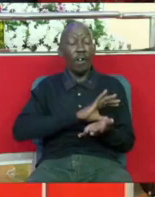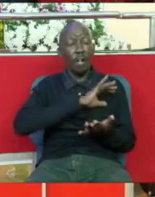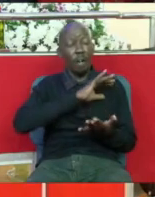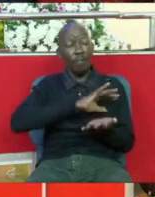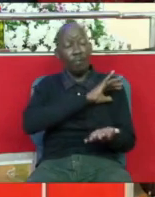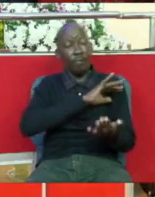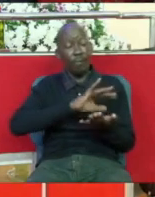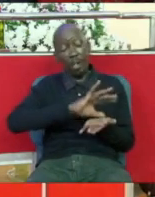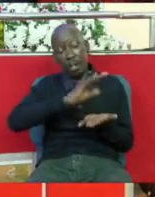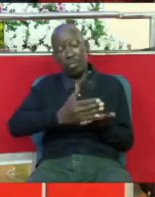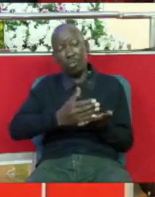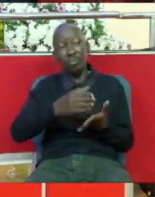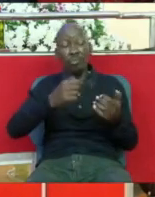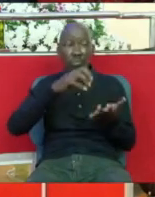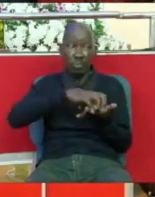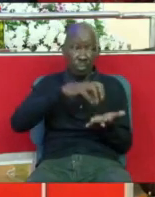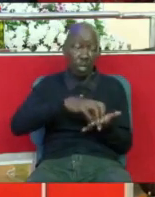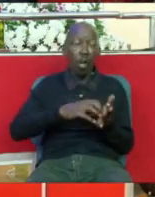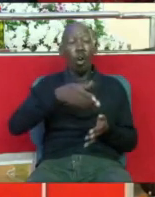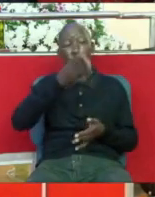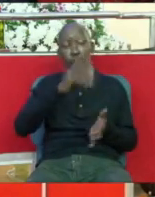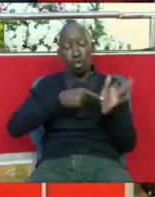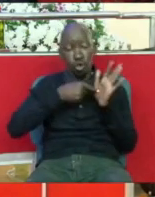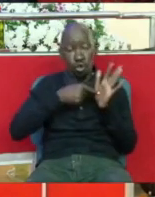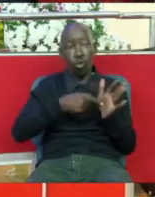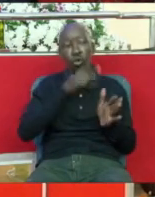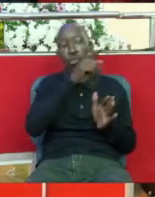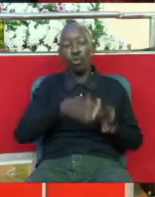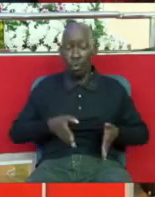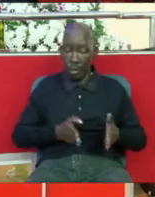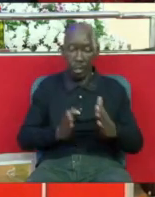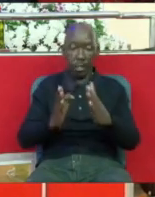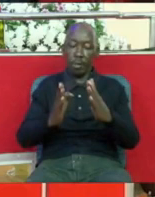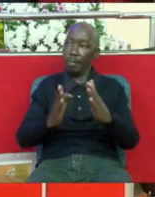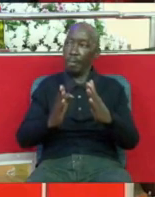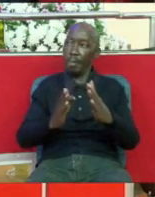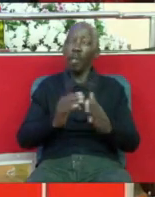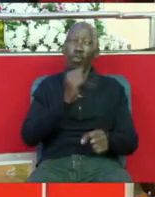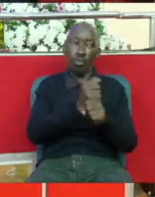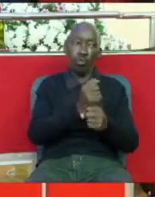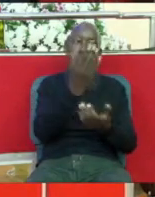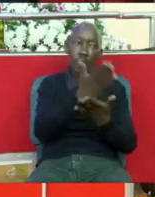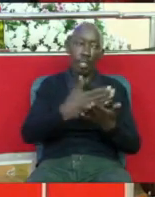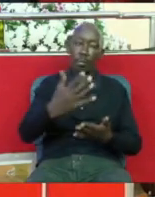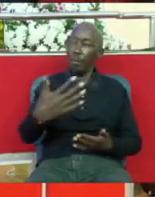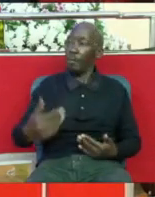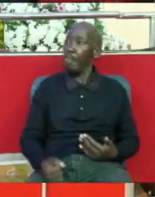Inaweza kuwa ni hali ya kifedha. And God is showing you the direction. Na Mungu anakuonyesha njia. Do something. Chukua